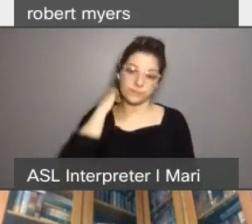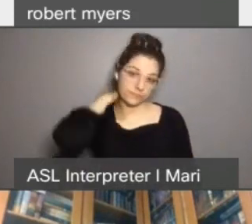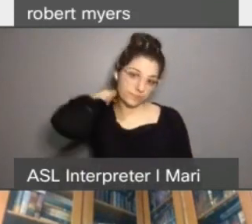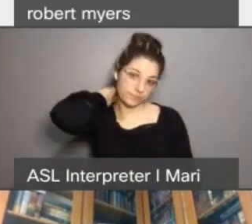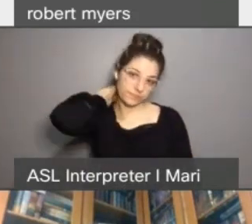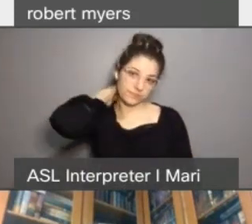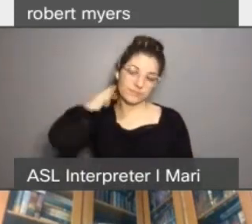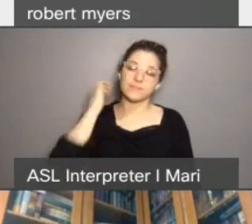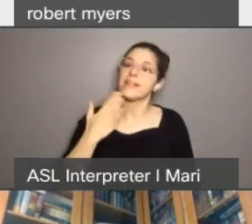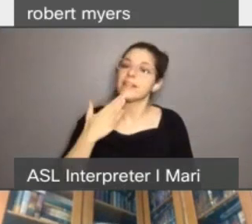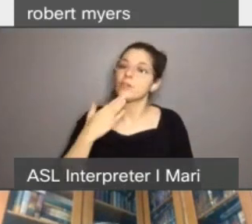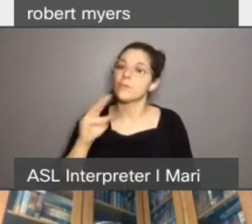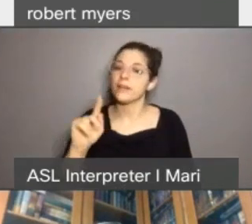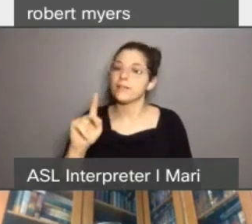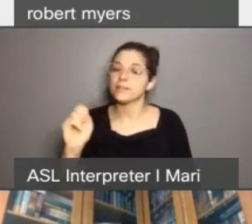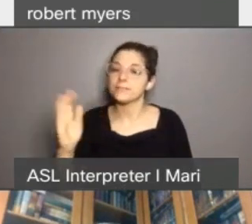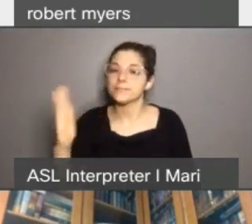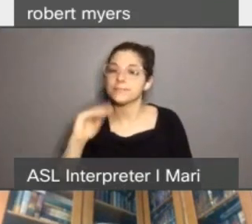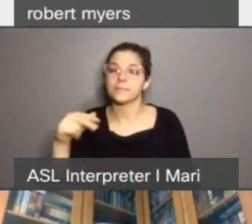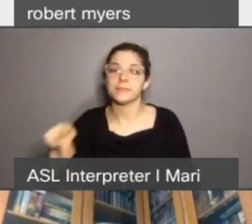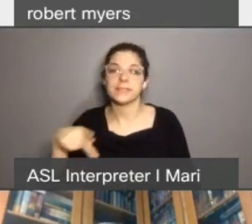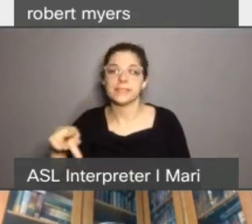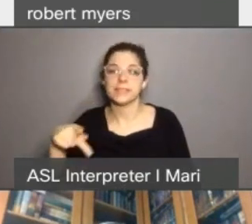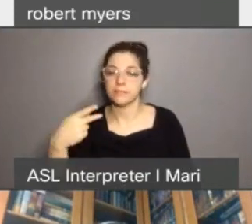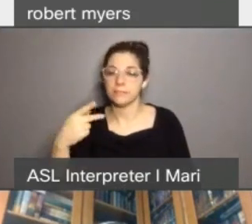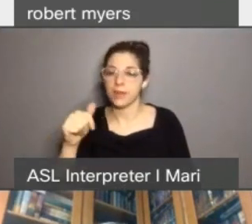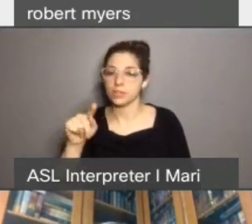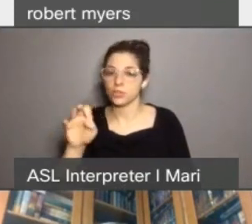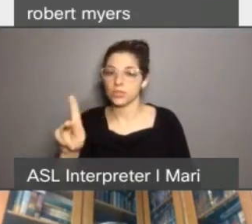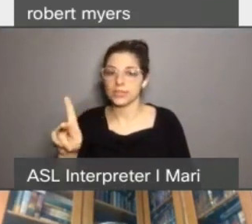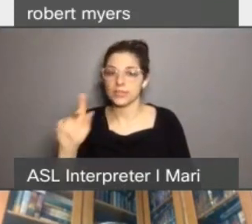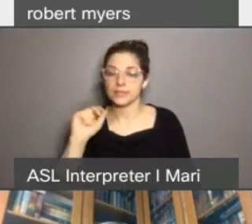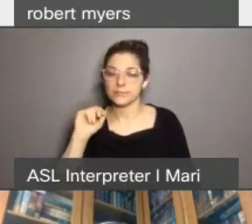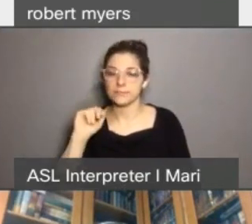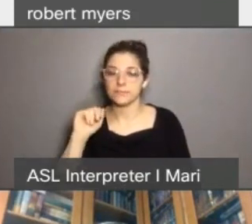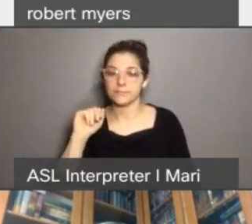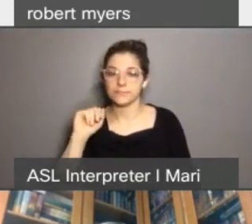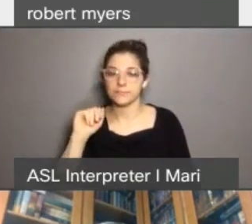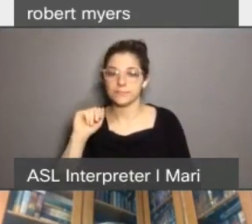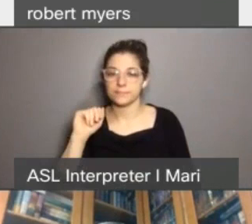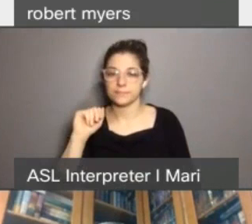Wonderful, thank you, Mike. Now we're going to move on to the letter P, Patrick Paul.